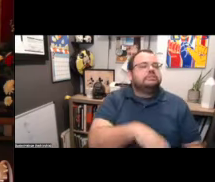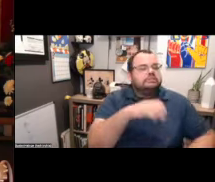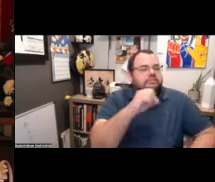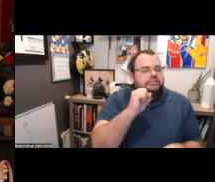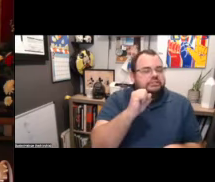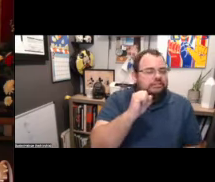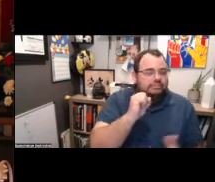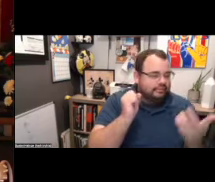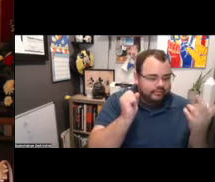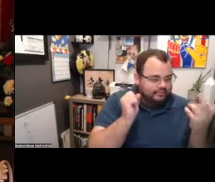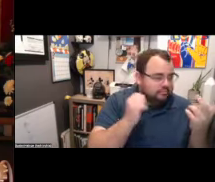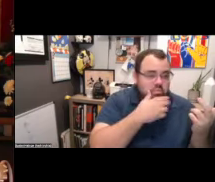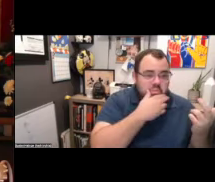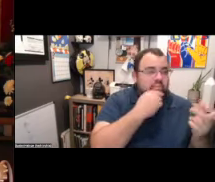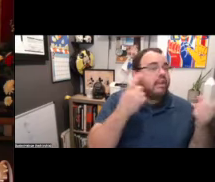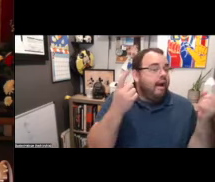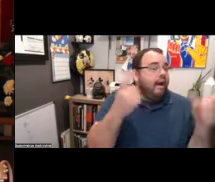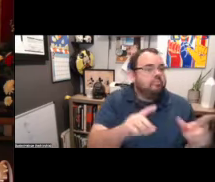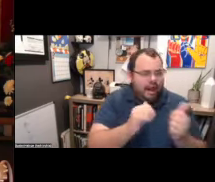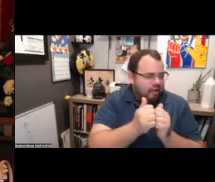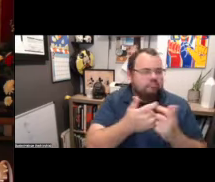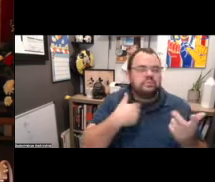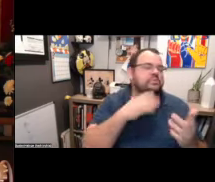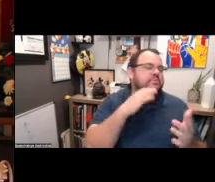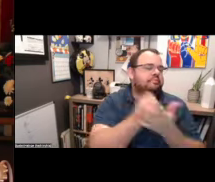You don't know? Okay.